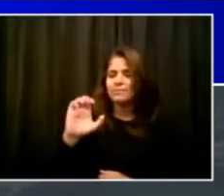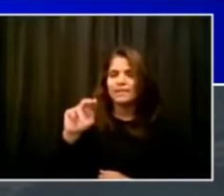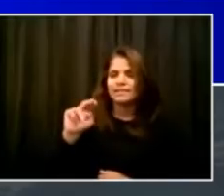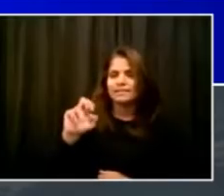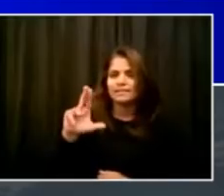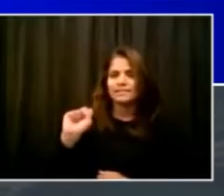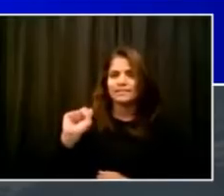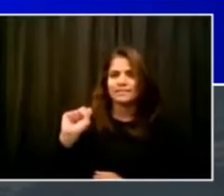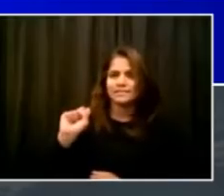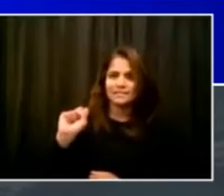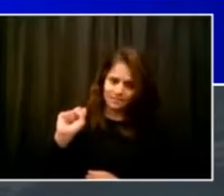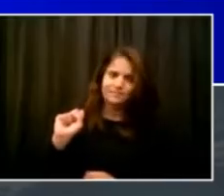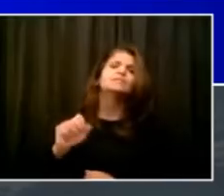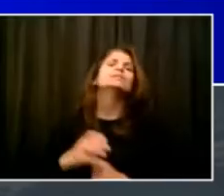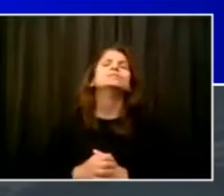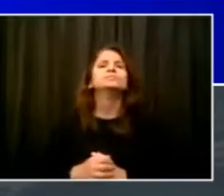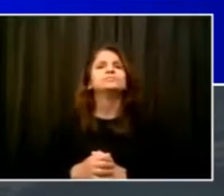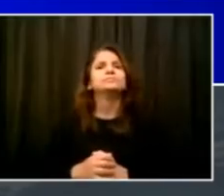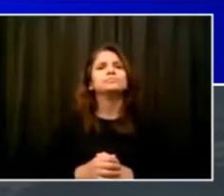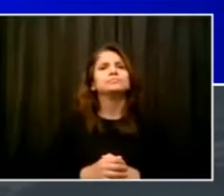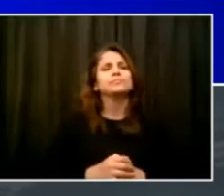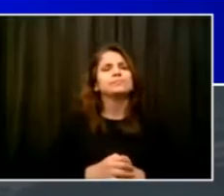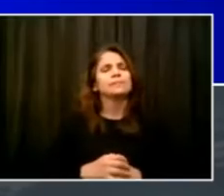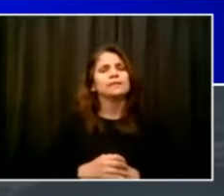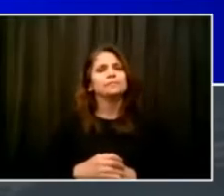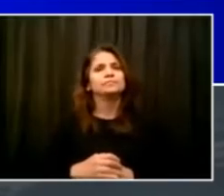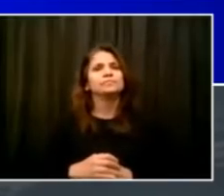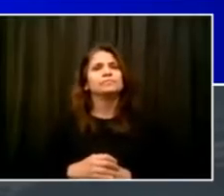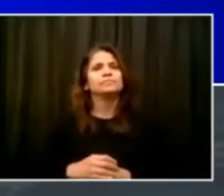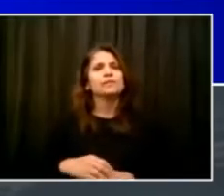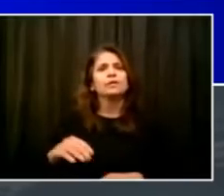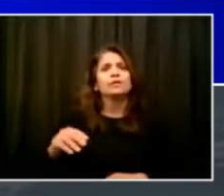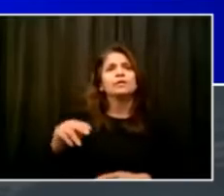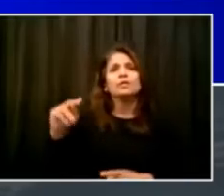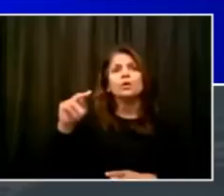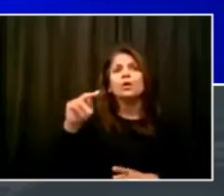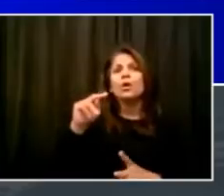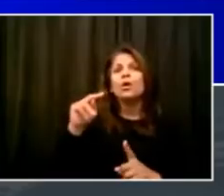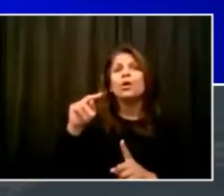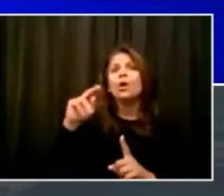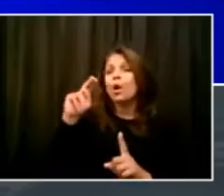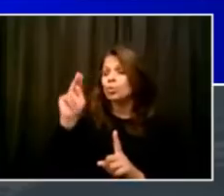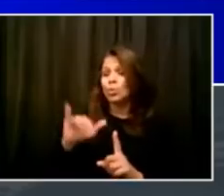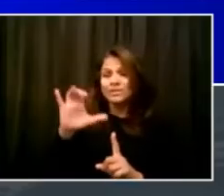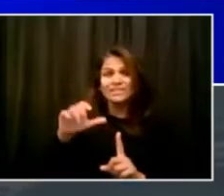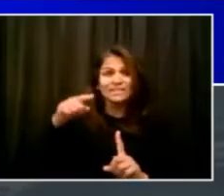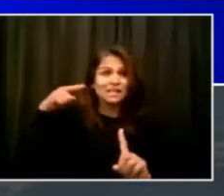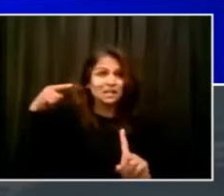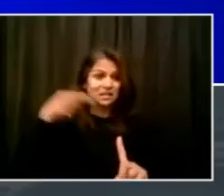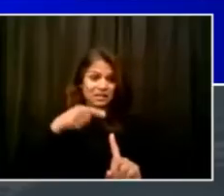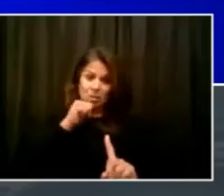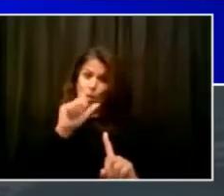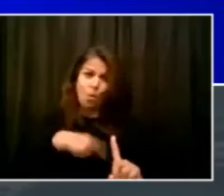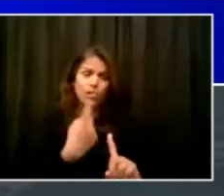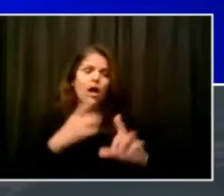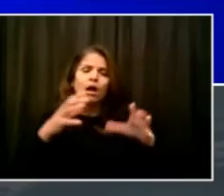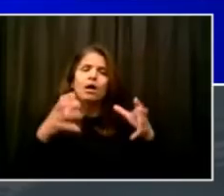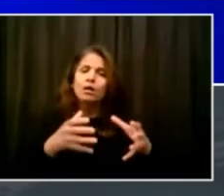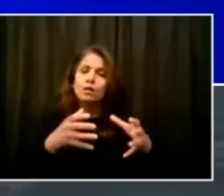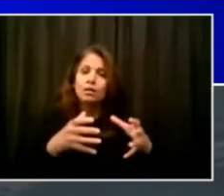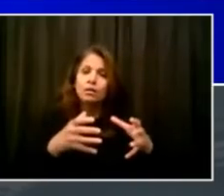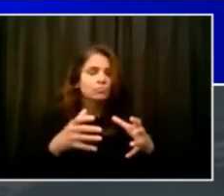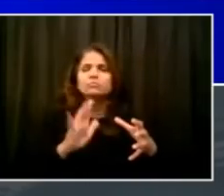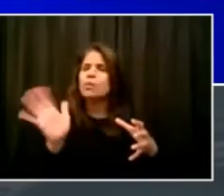now. And so, although there is so much going on, and there has been so much good effort to get to